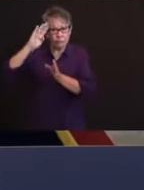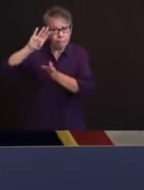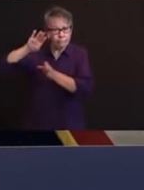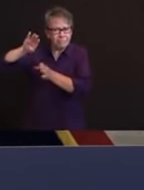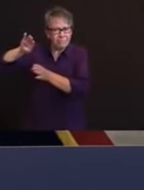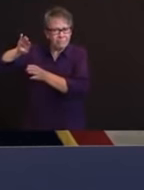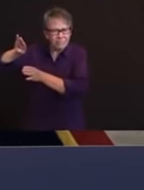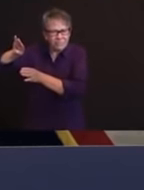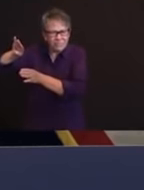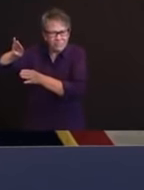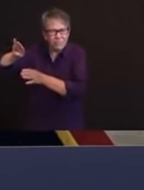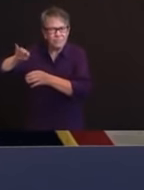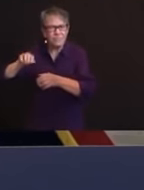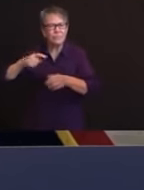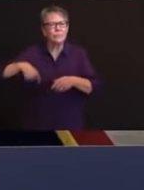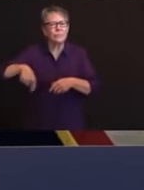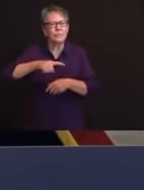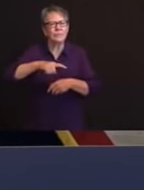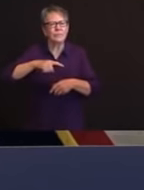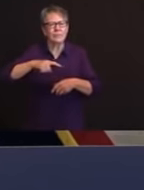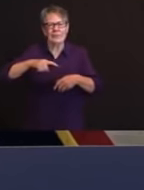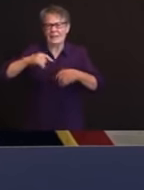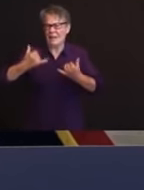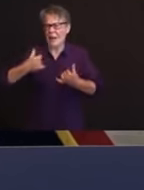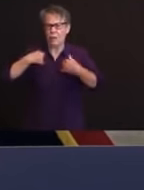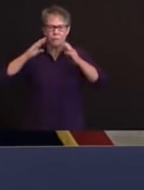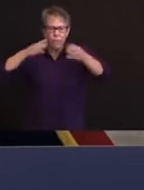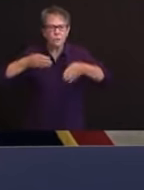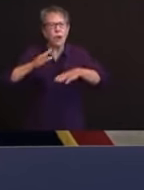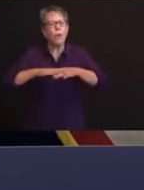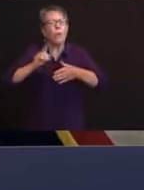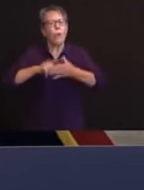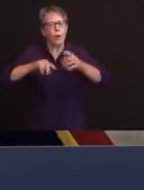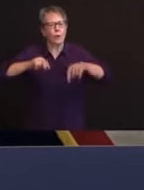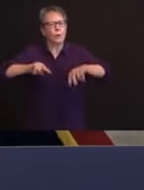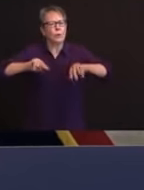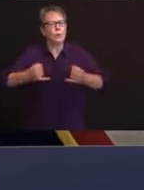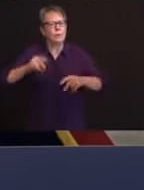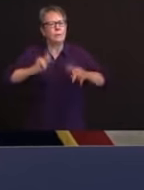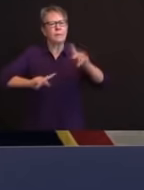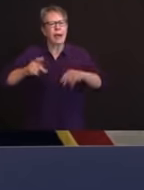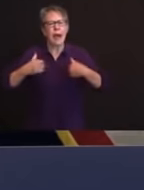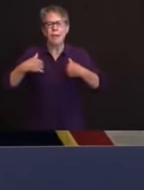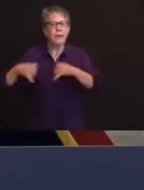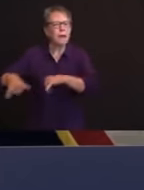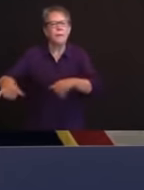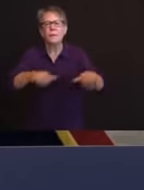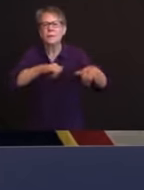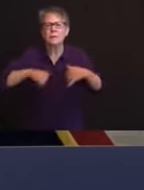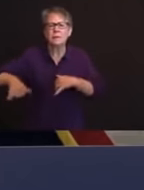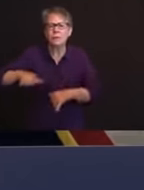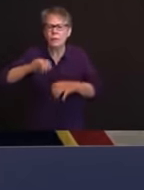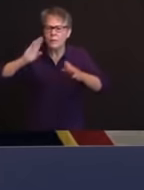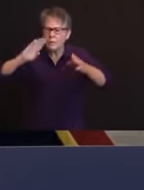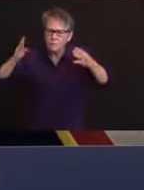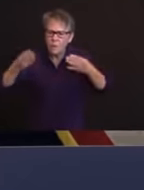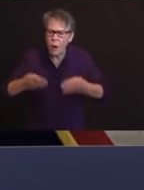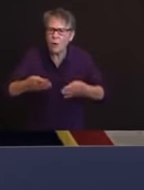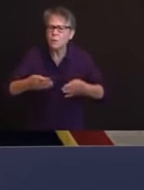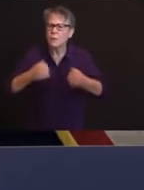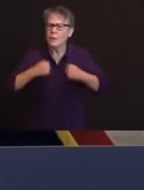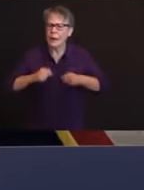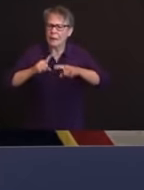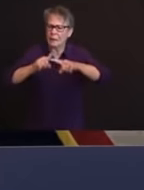We have to understand that we need each other, that we are dependent upon each other, and that we're stronger when we